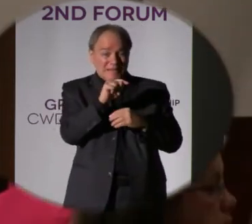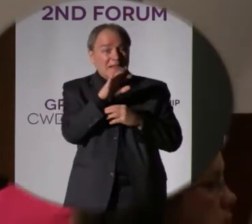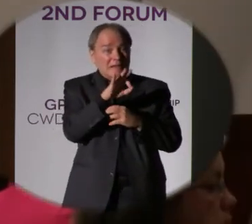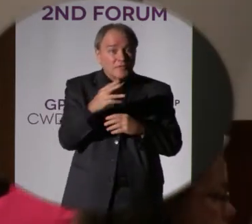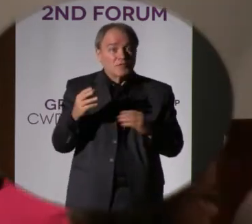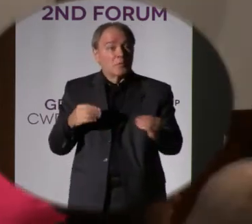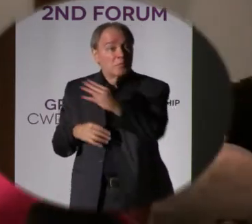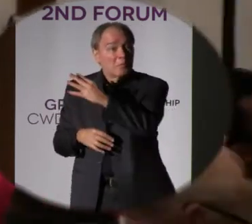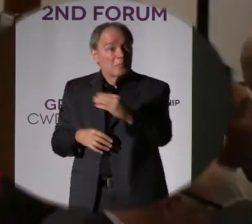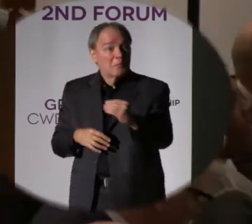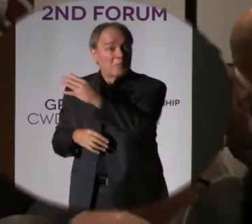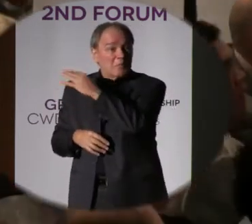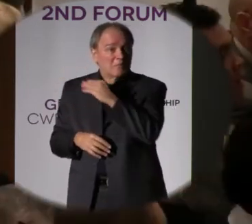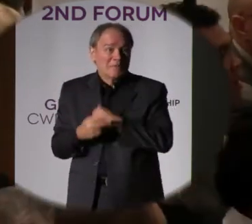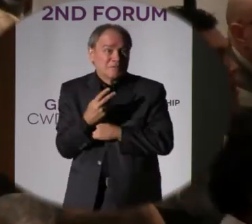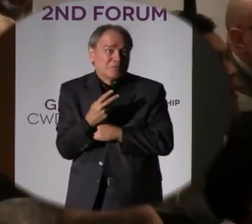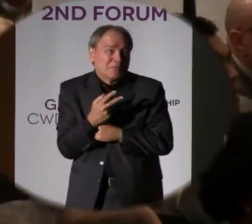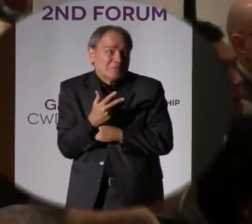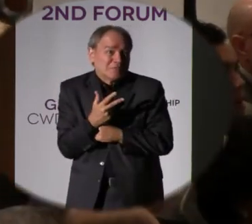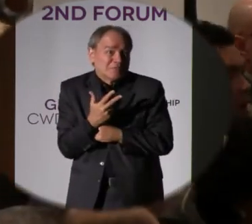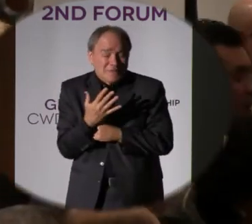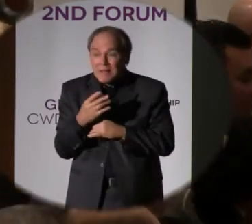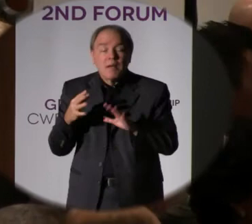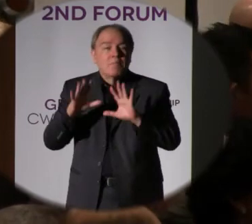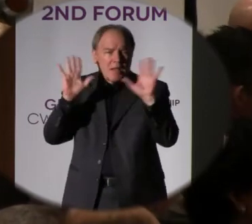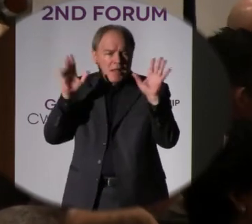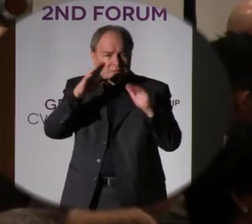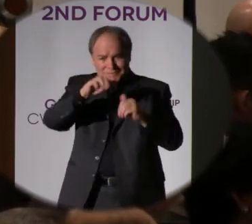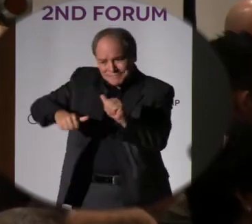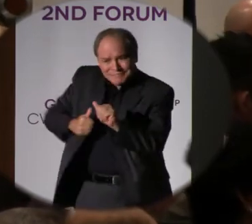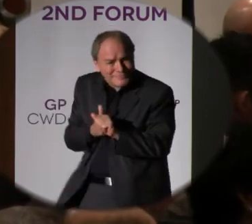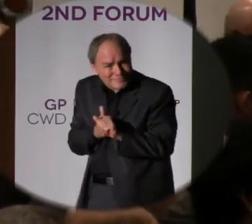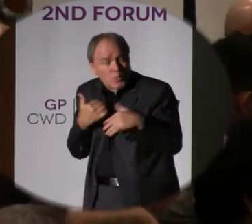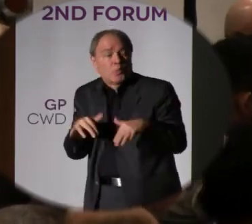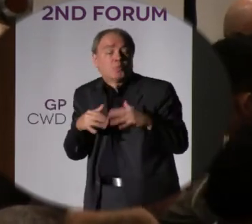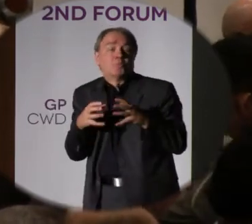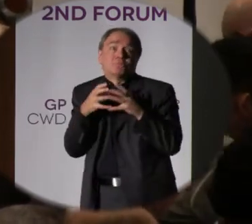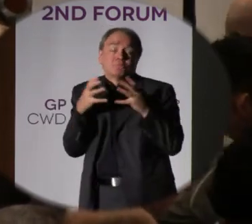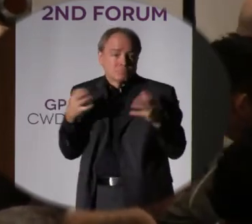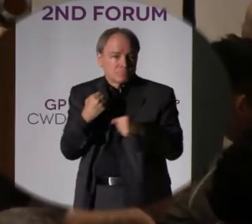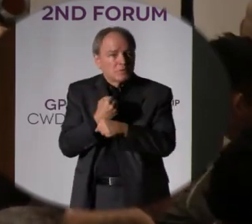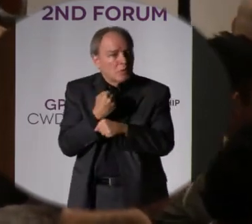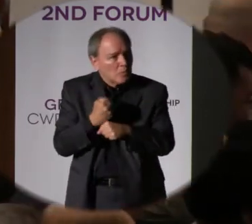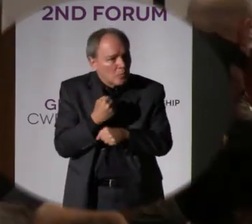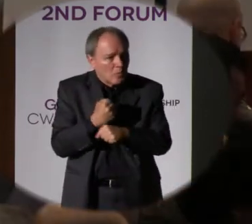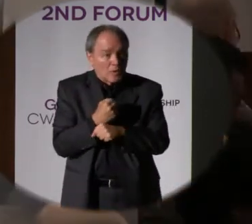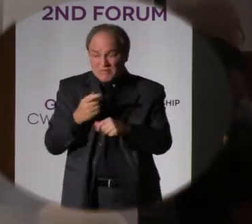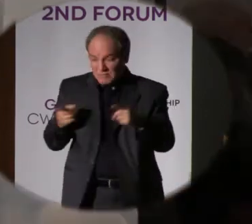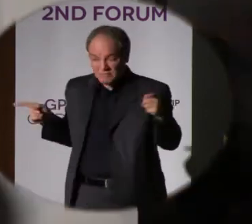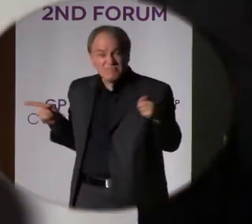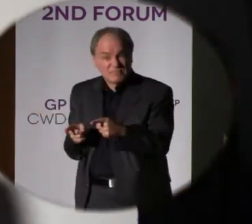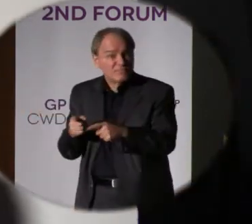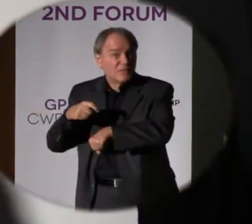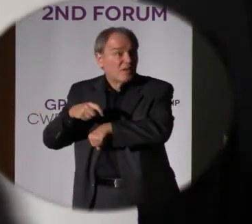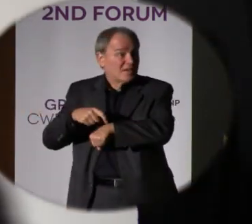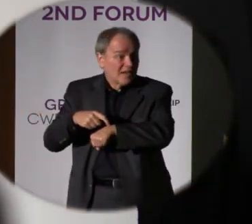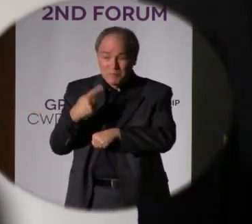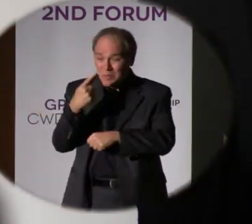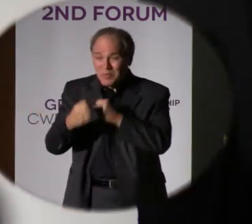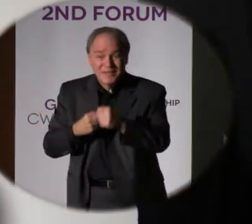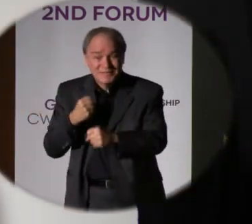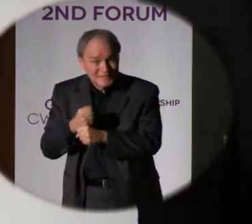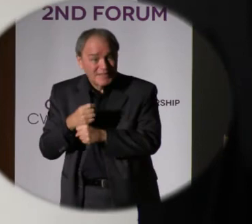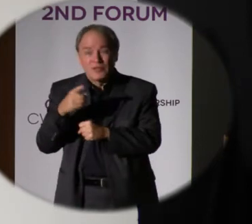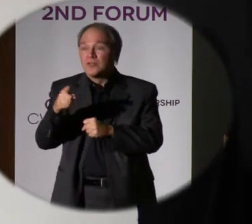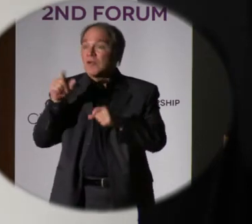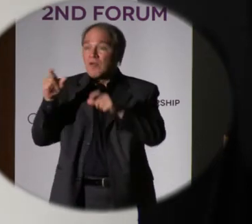it's important both for the quantity and quality of the work in a short amount of time among people who are very busy and are volunteering their time